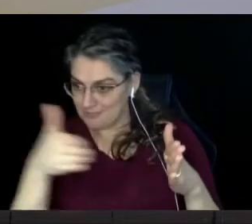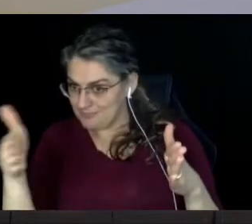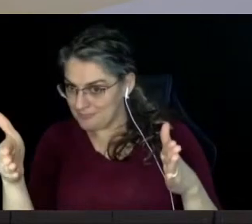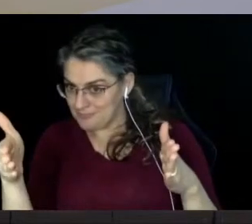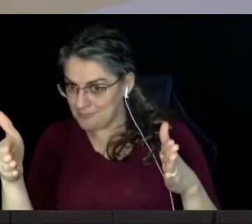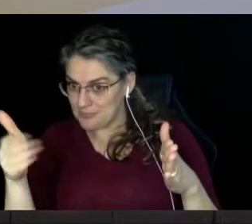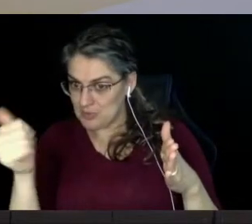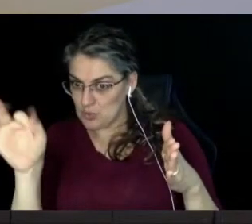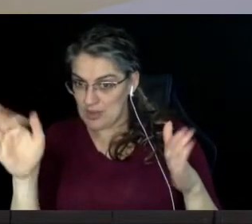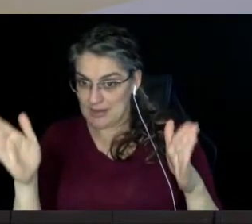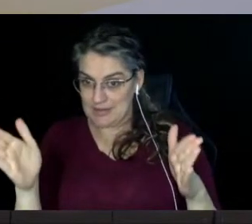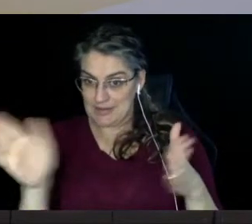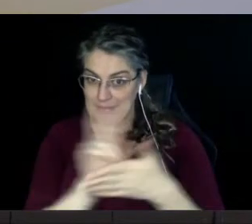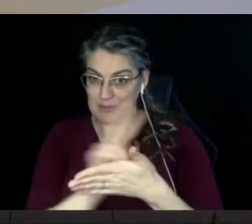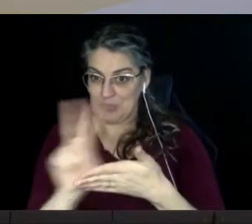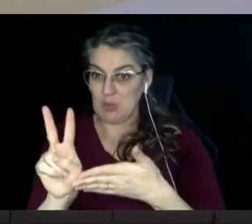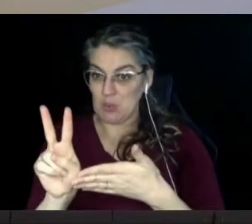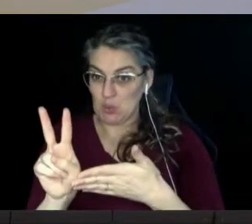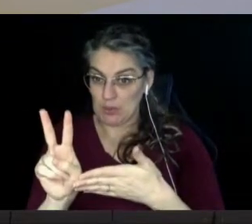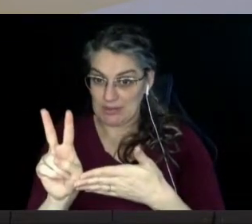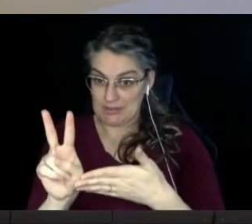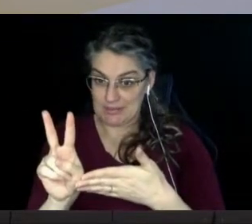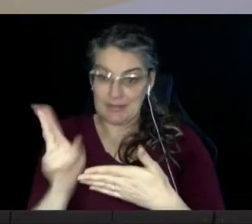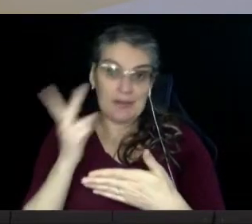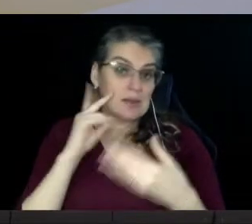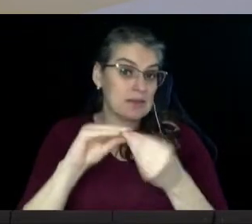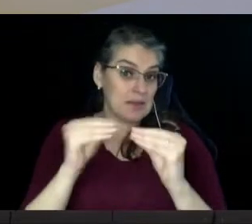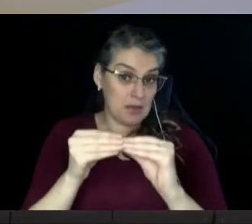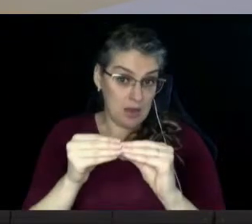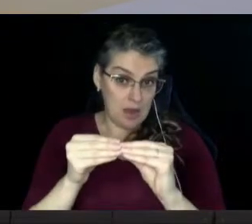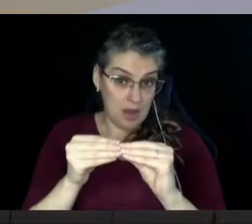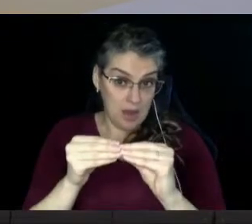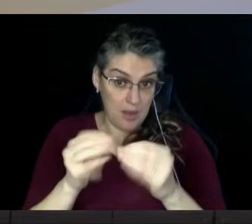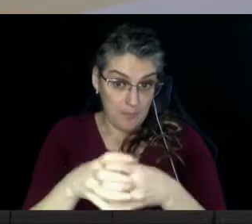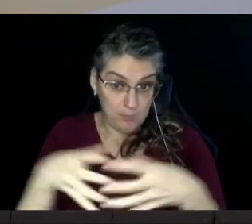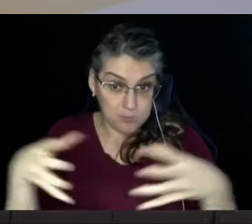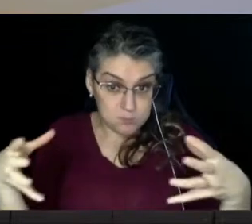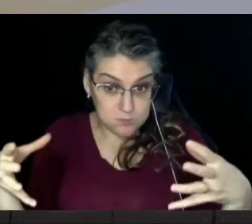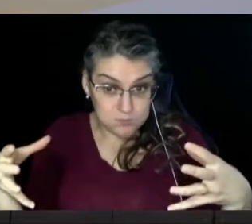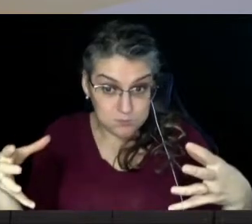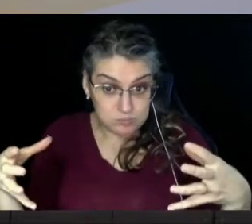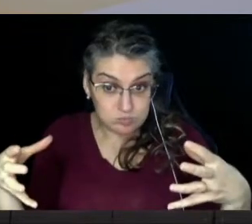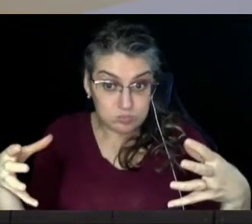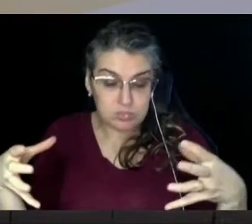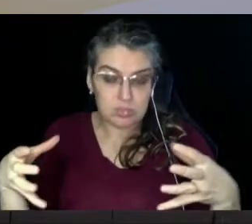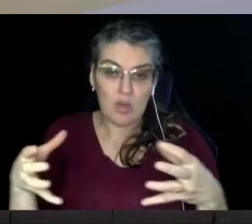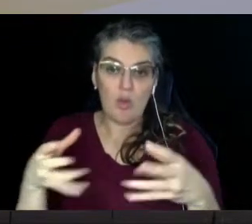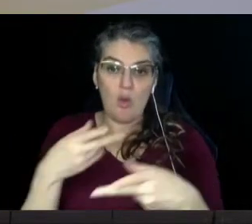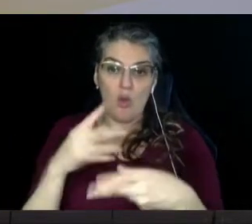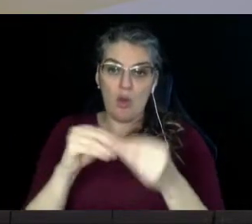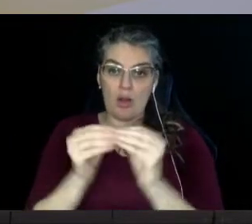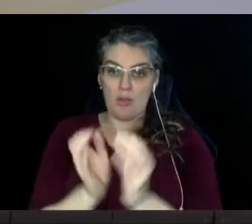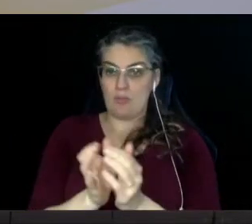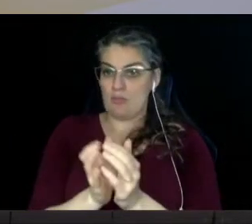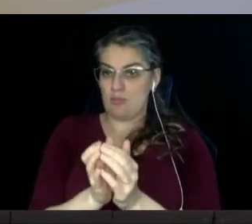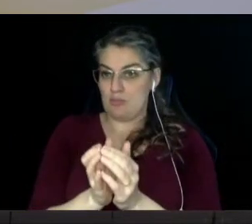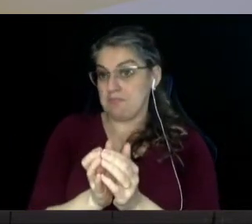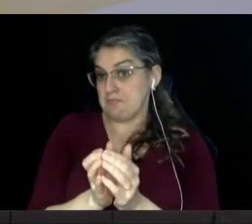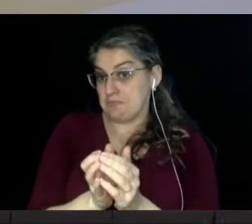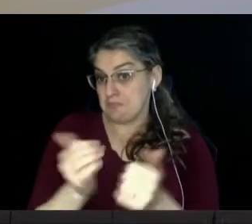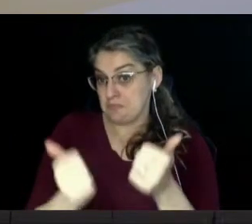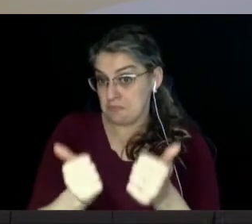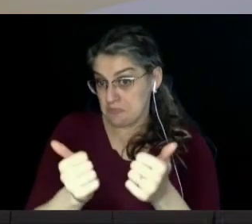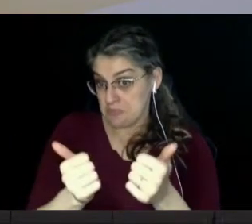an increase in cases related to Easter gatherings and some of those